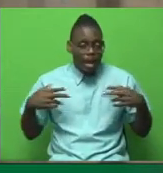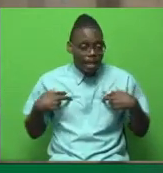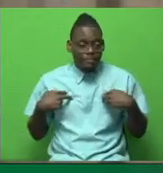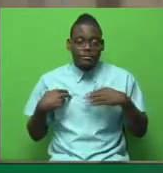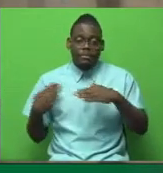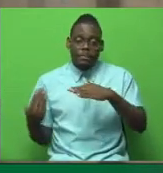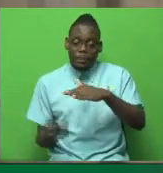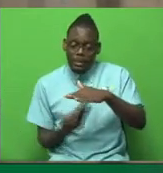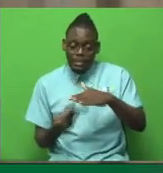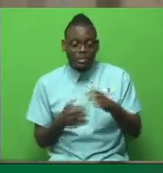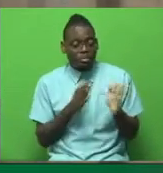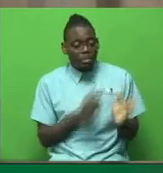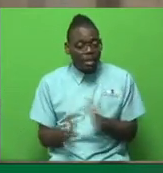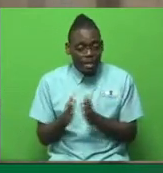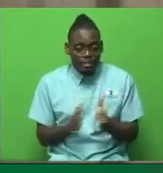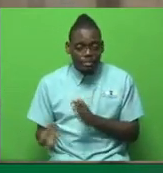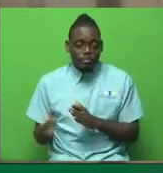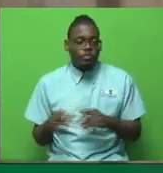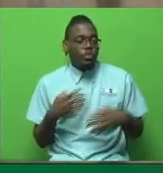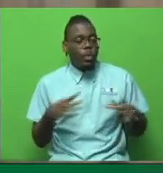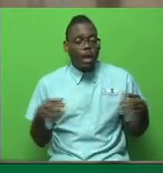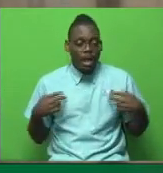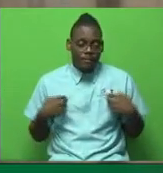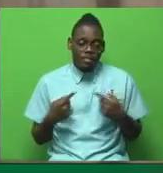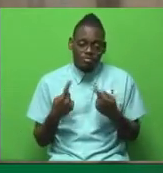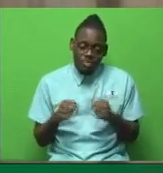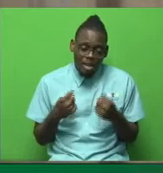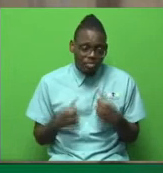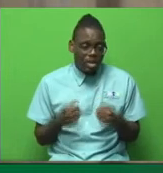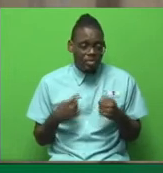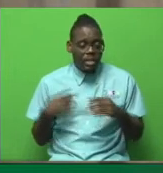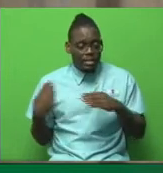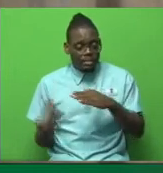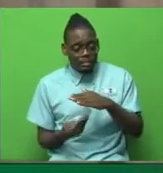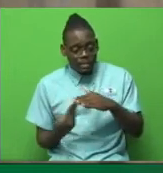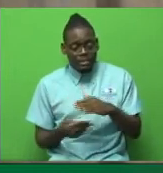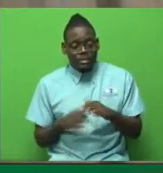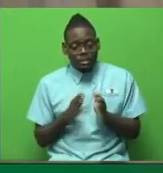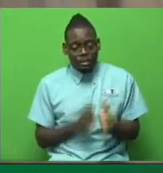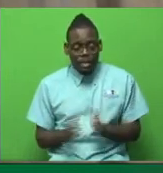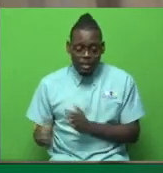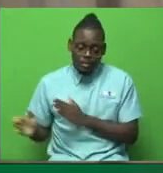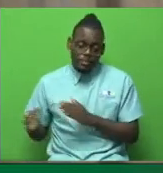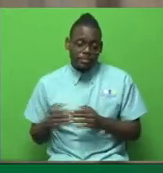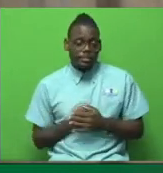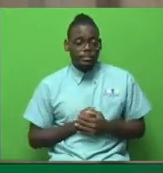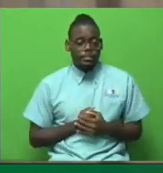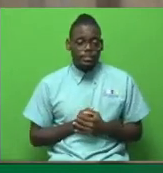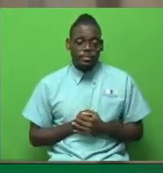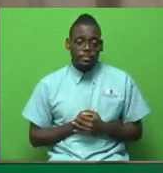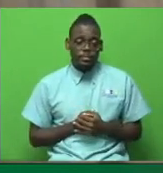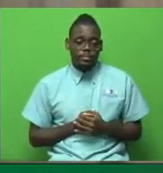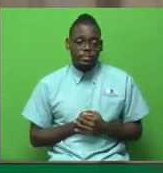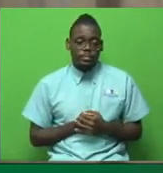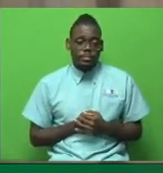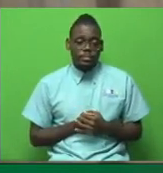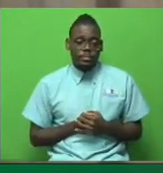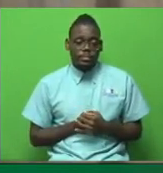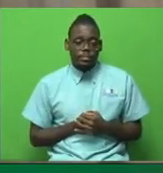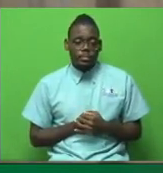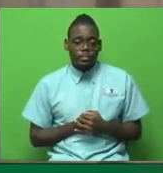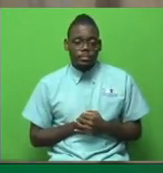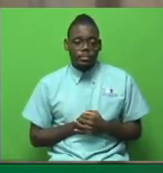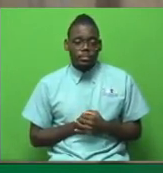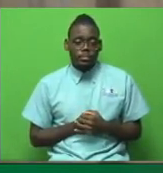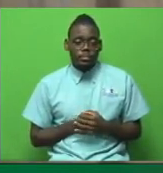fighting up to figure out how we could get from point A to point B when I I listen to the minister of